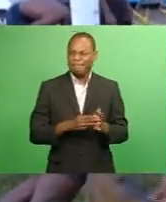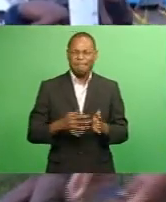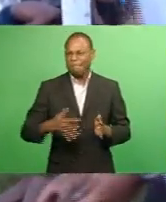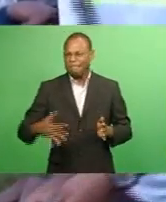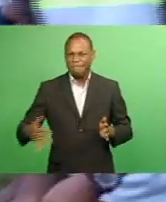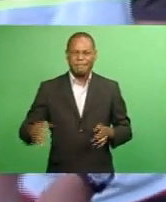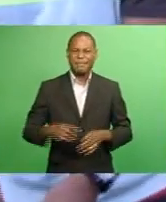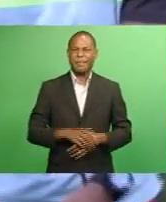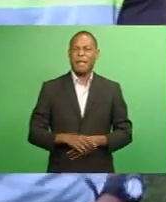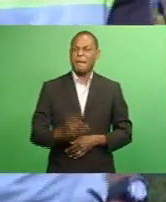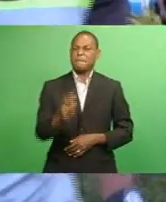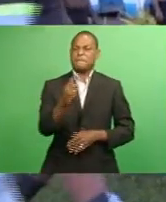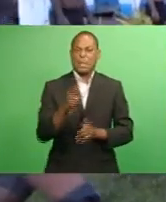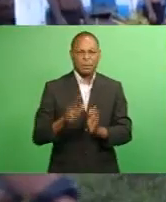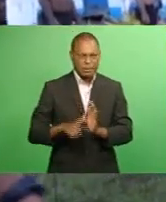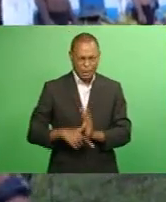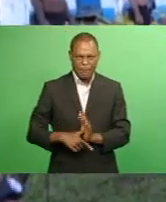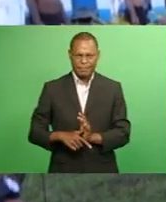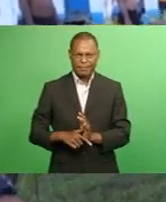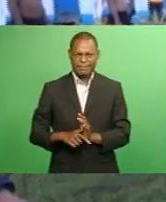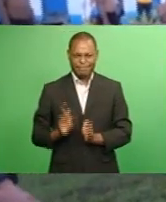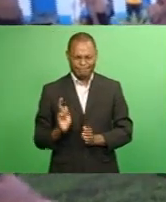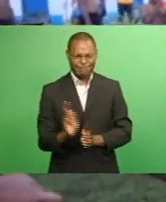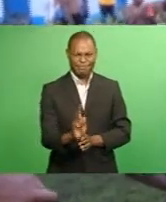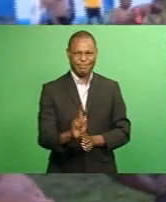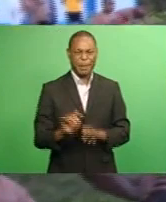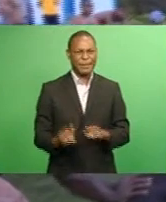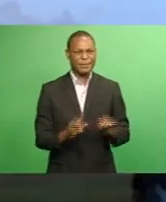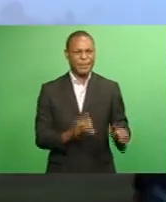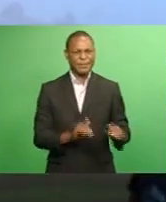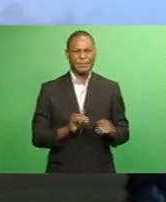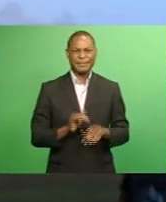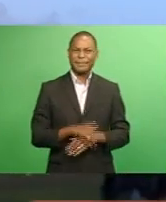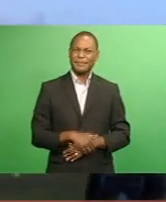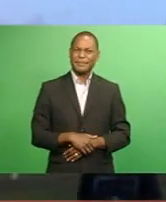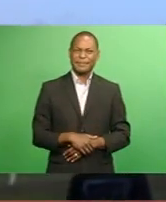his first Skipper Cup appearance. I think it's all about